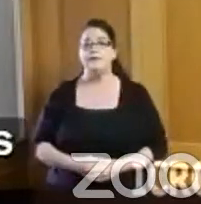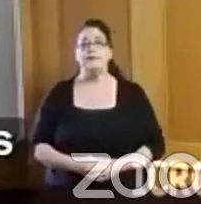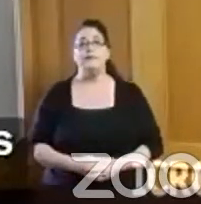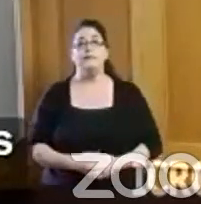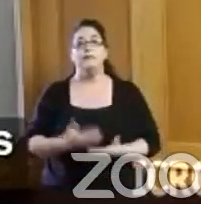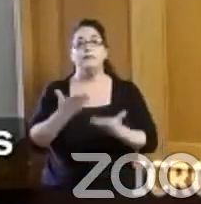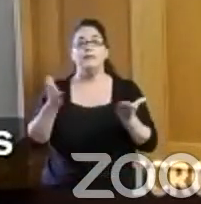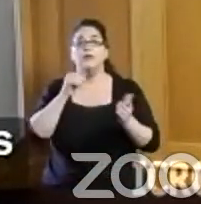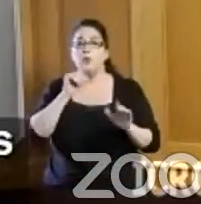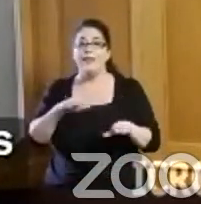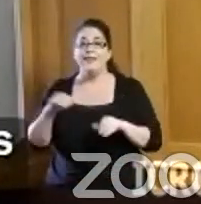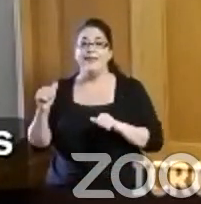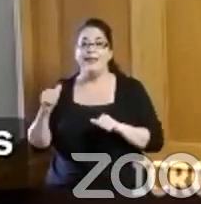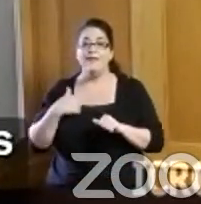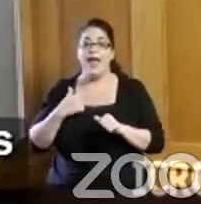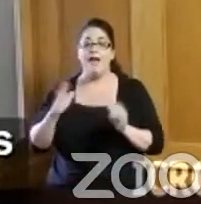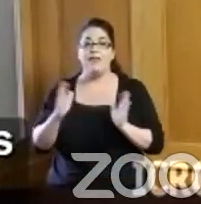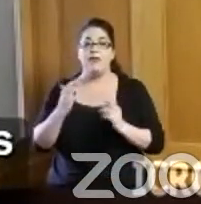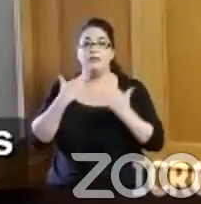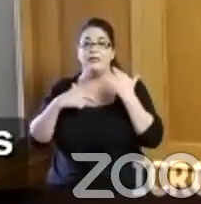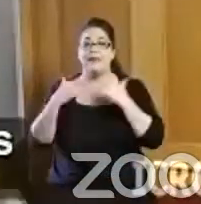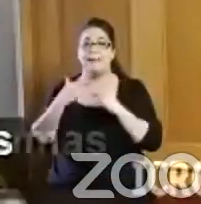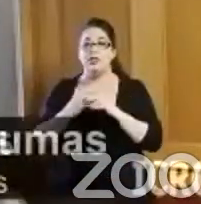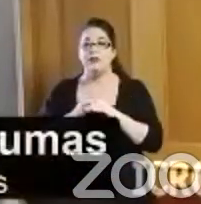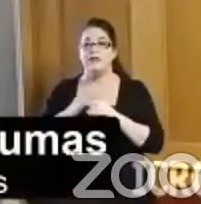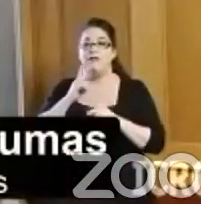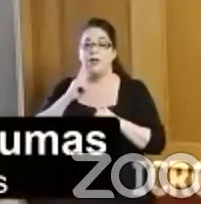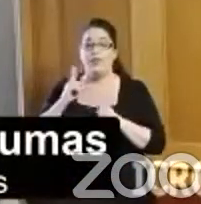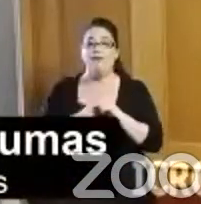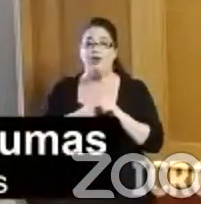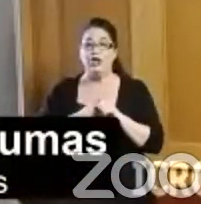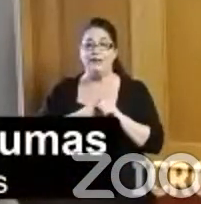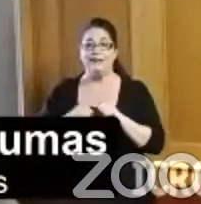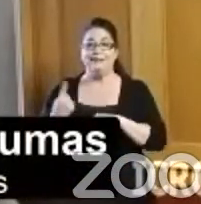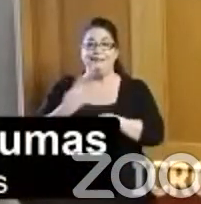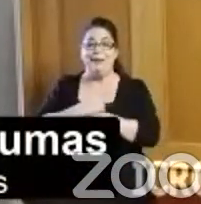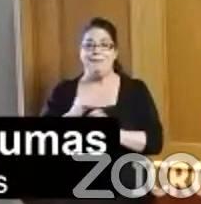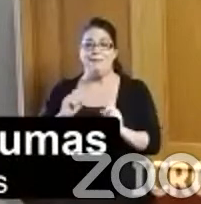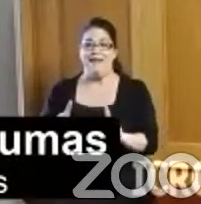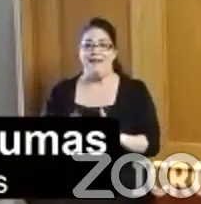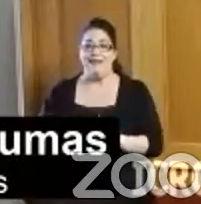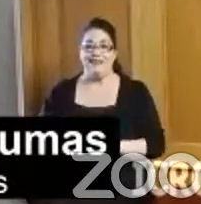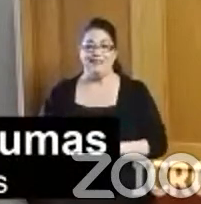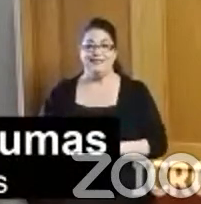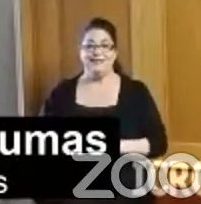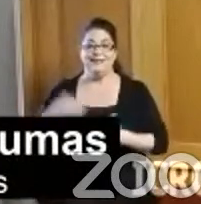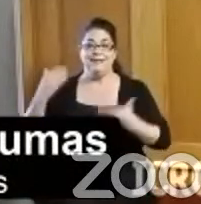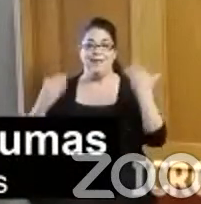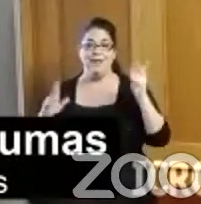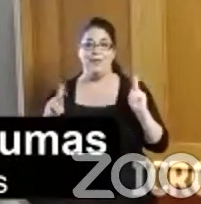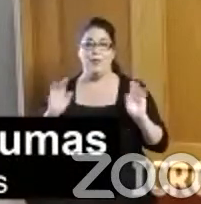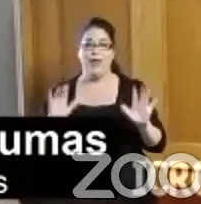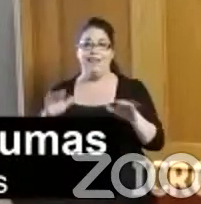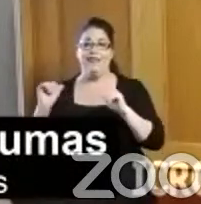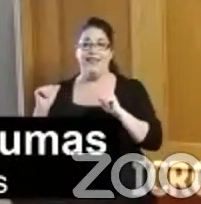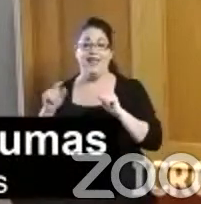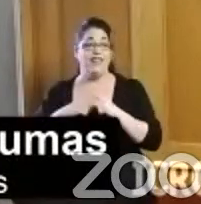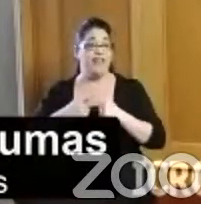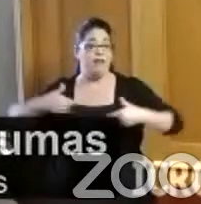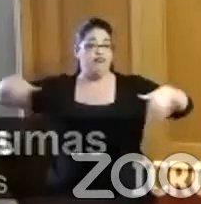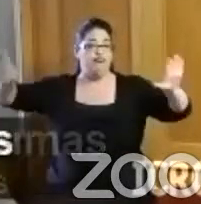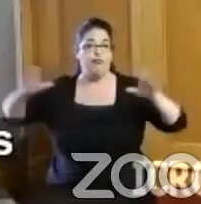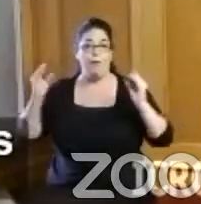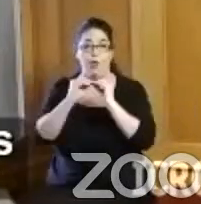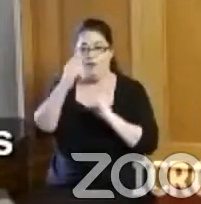know, don't leave, because we have a little reception out for the first our first day back. Well, maybe people could leave and you'll have more for